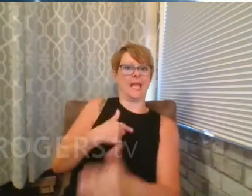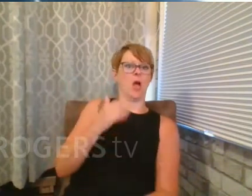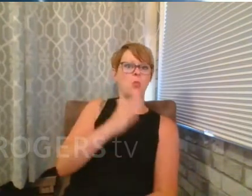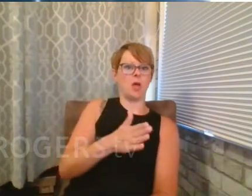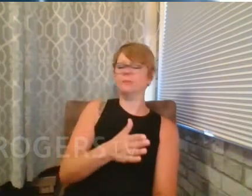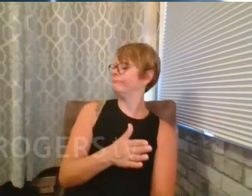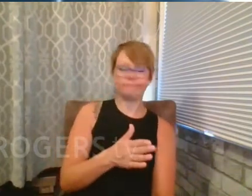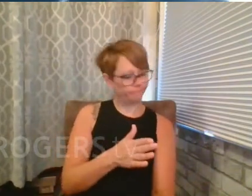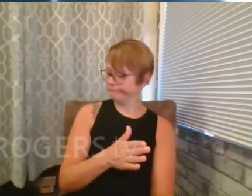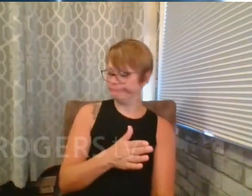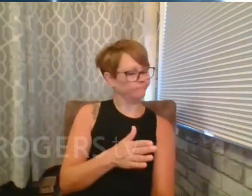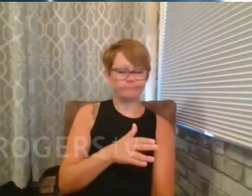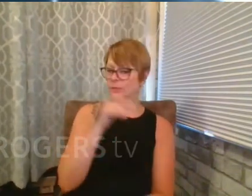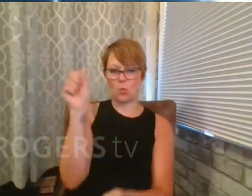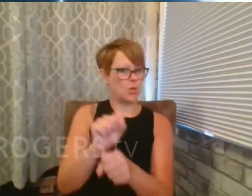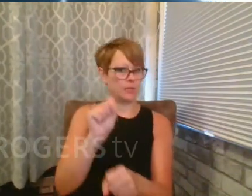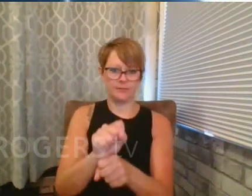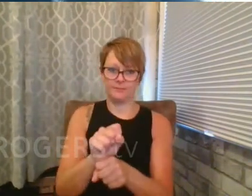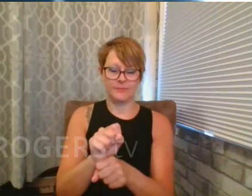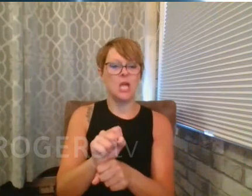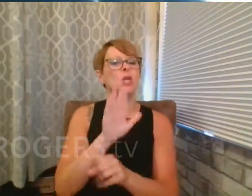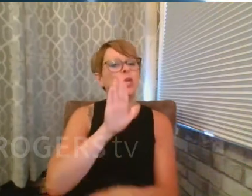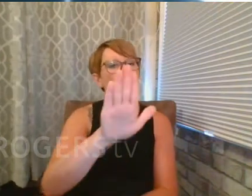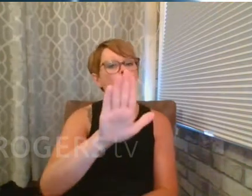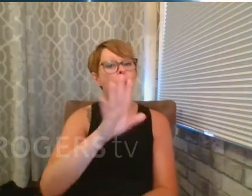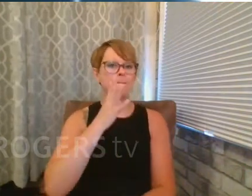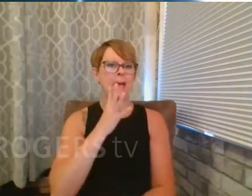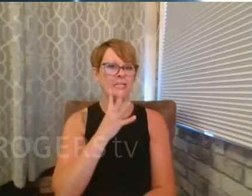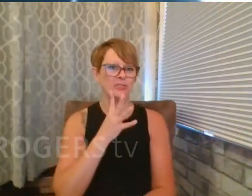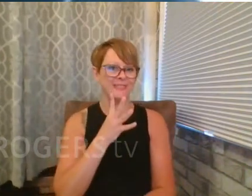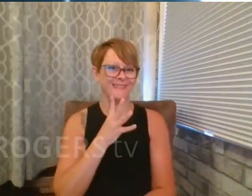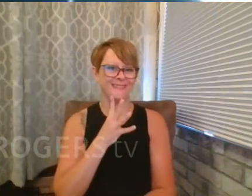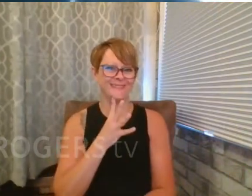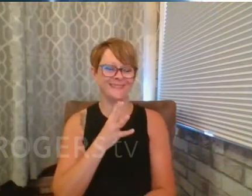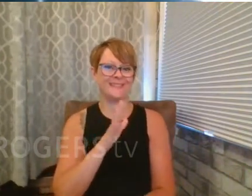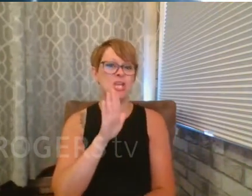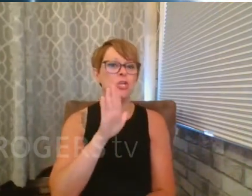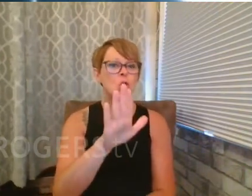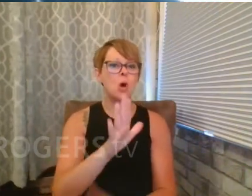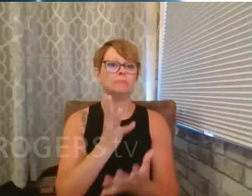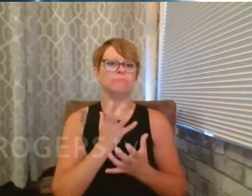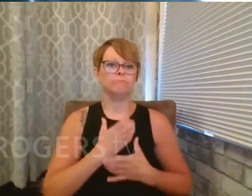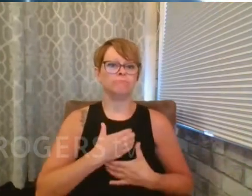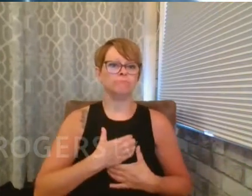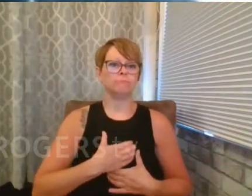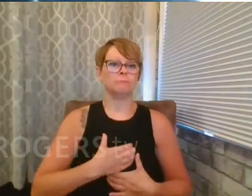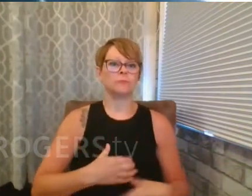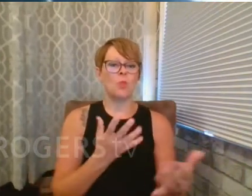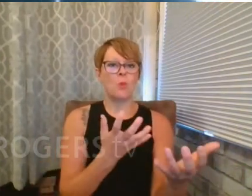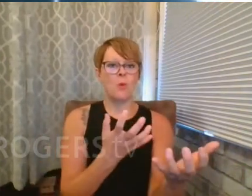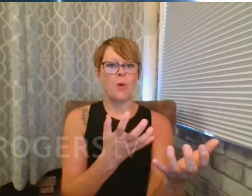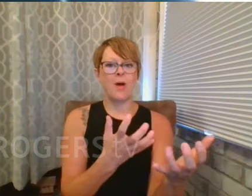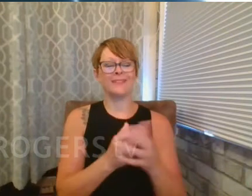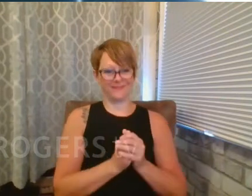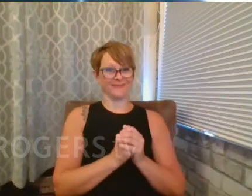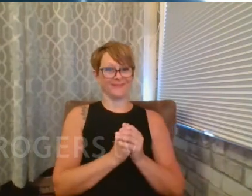like that. Mm-hmm. Whatever passion you have, you run behind it and do that business. Doesn't matter, you don't earn that much,